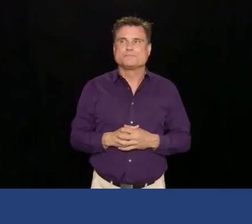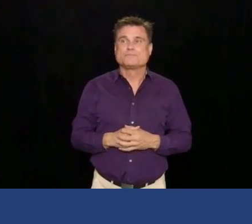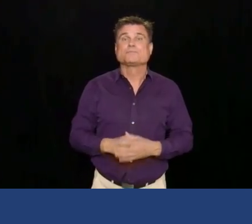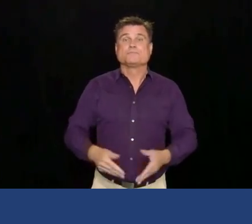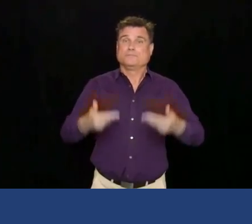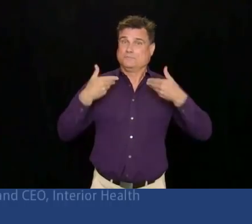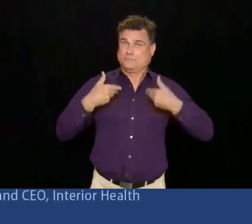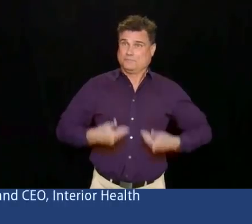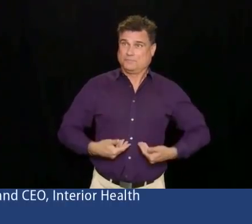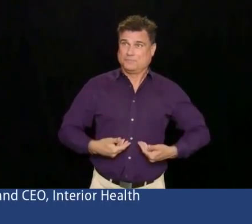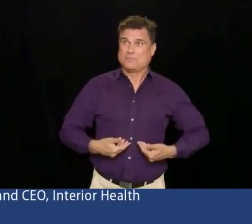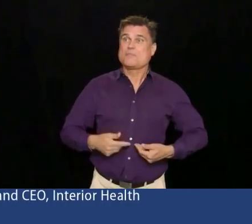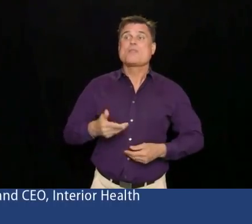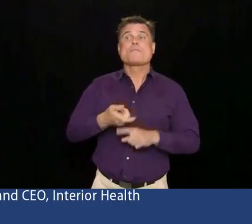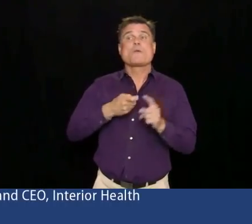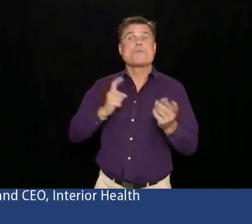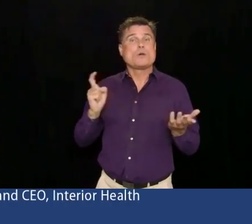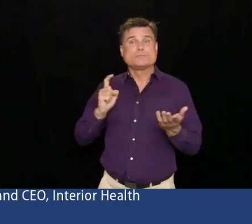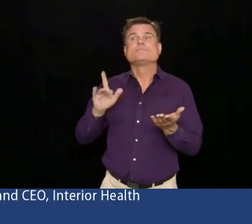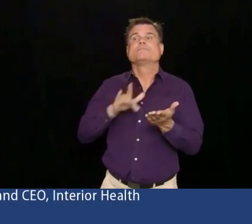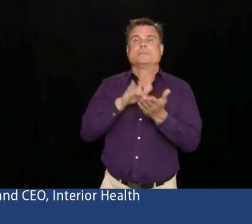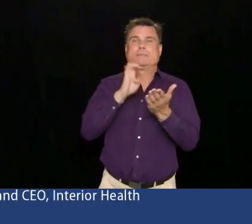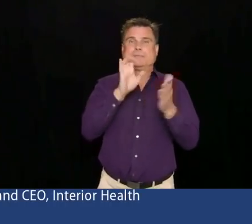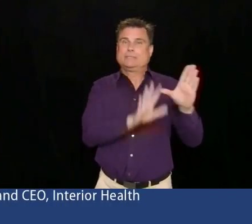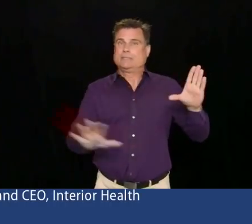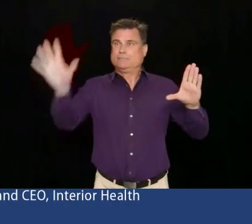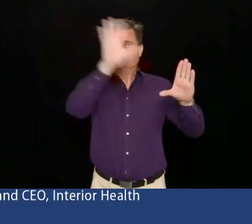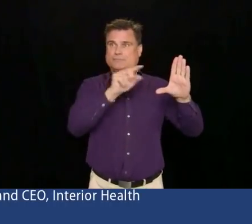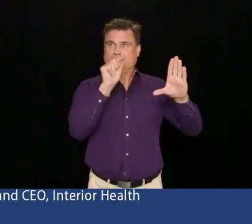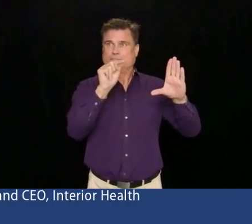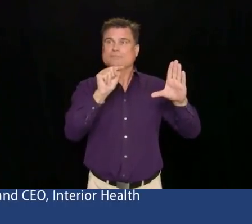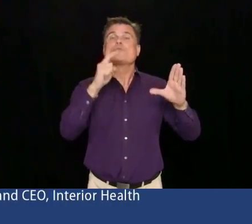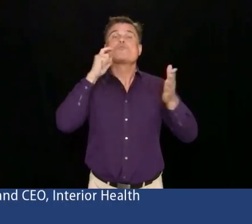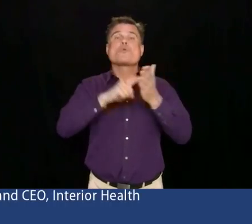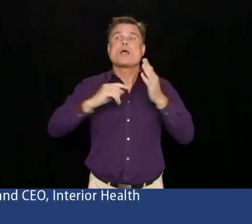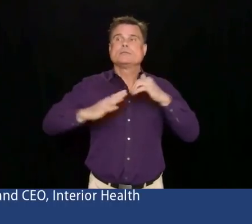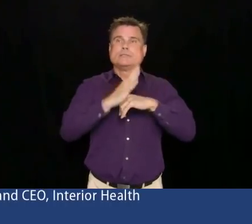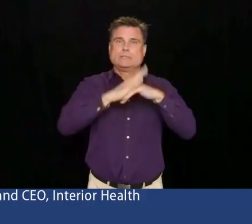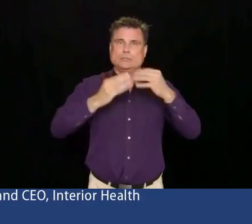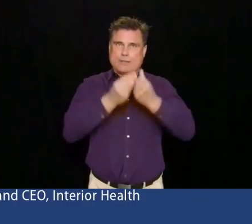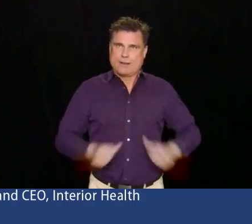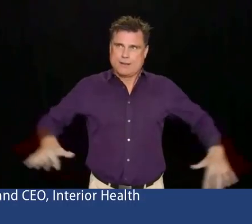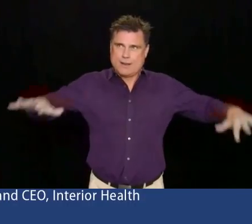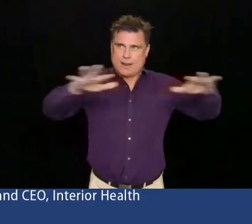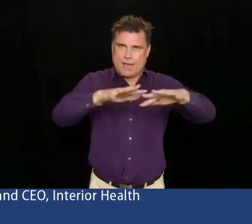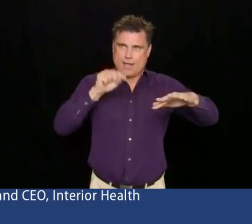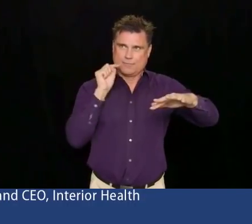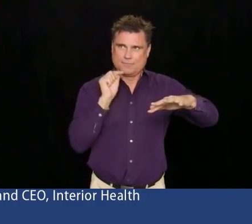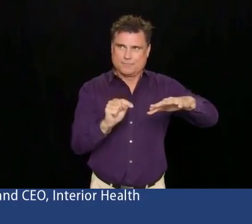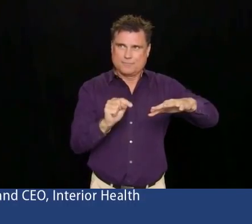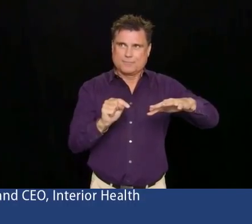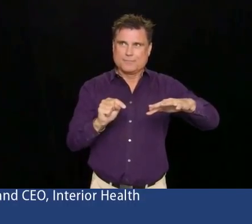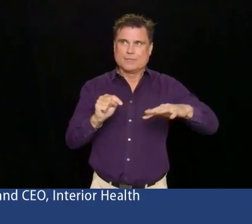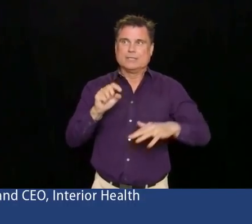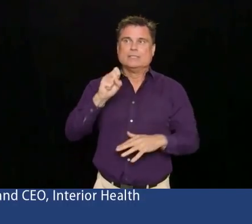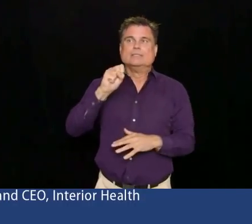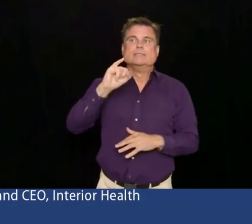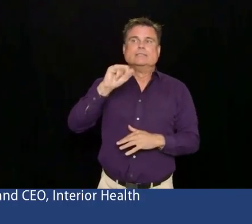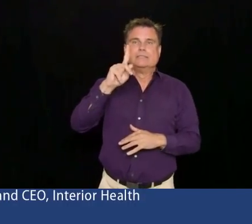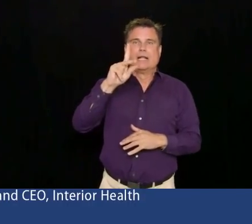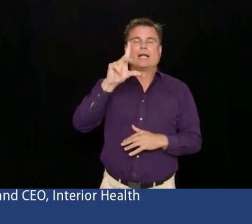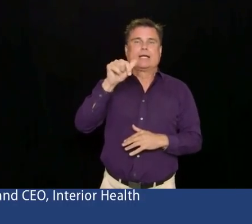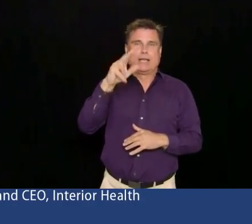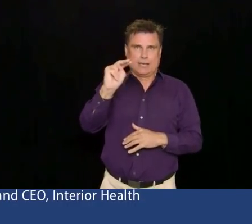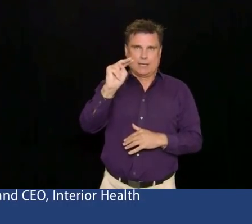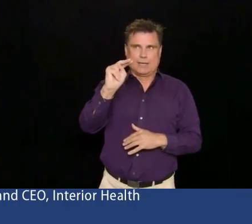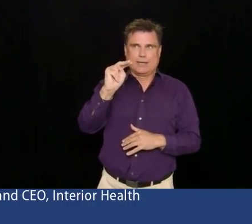On behalf of Interior Health, I would like to recognize and acknowledge that I'm joining you today from the traditional territory of the Siksika Nation, where